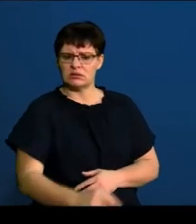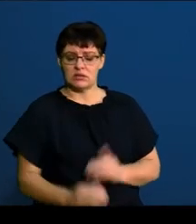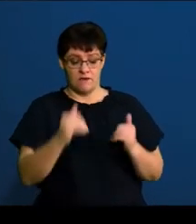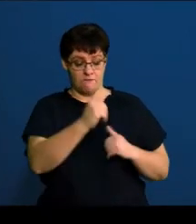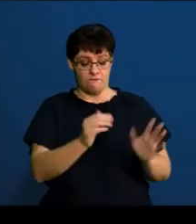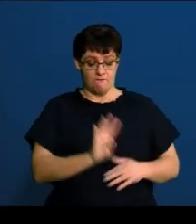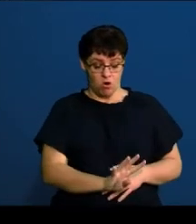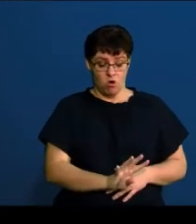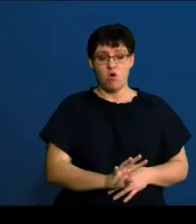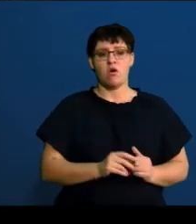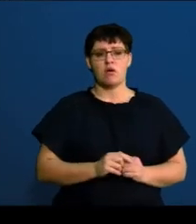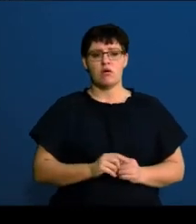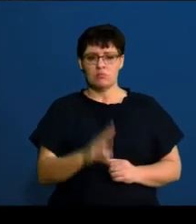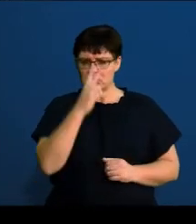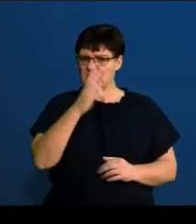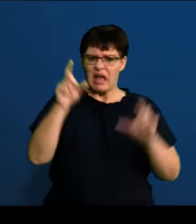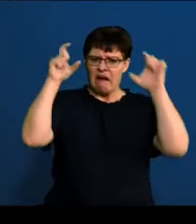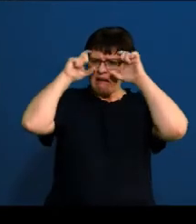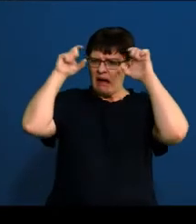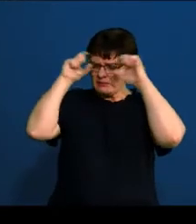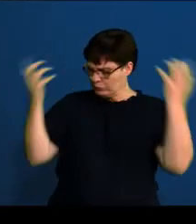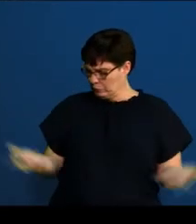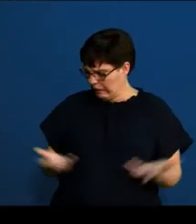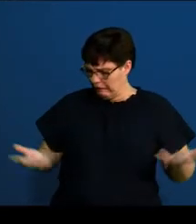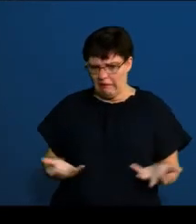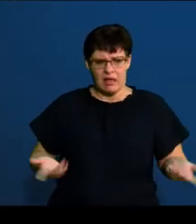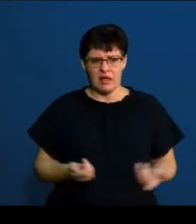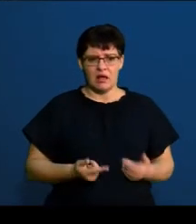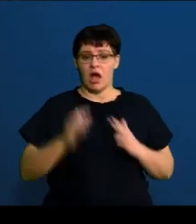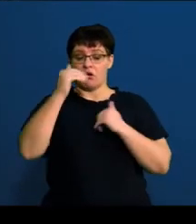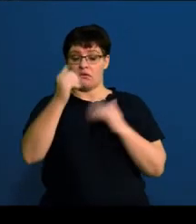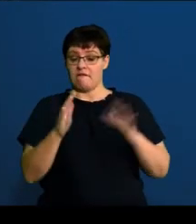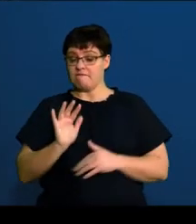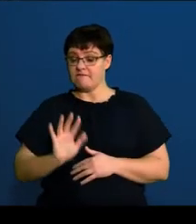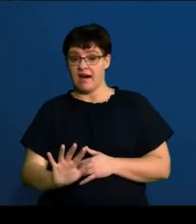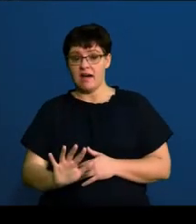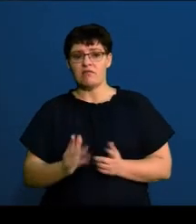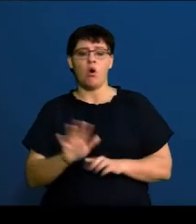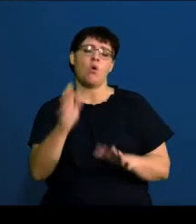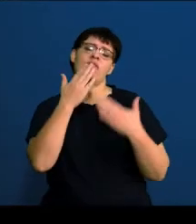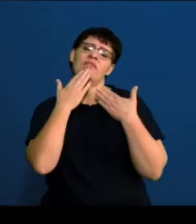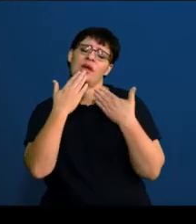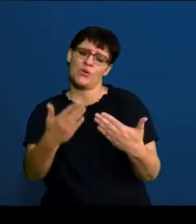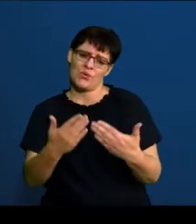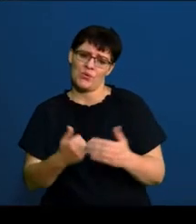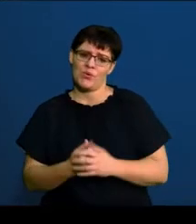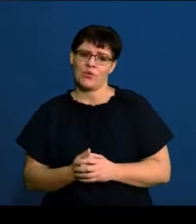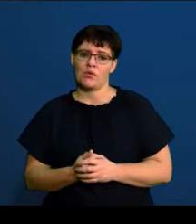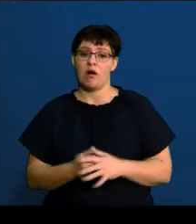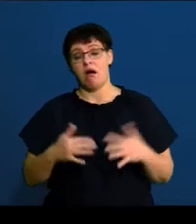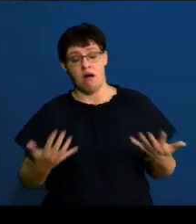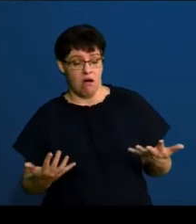4, have you seen my glasses anywhere? Frame 5, thank you. And by the